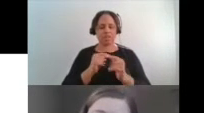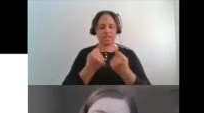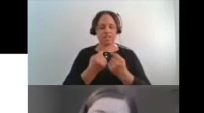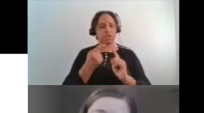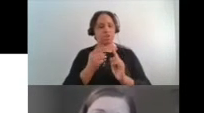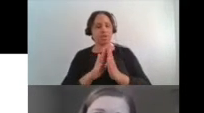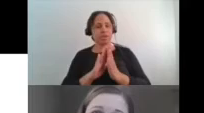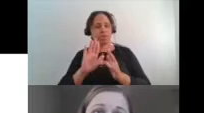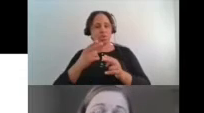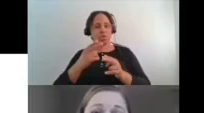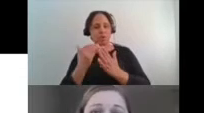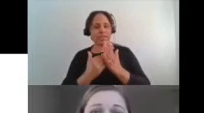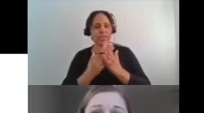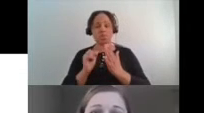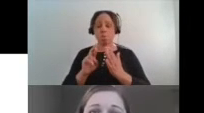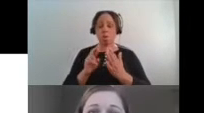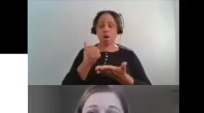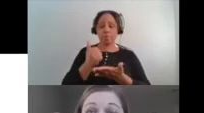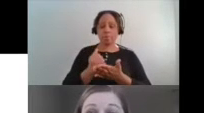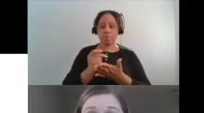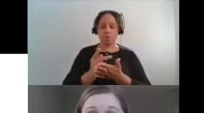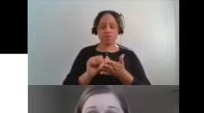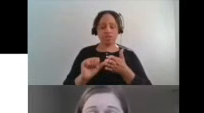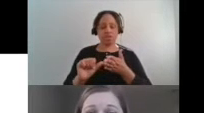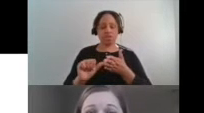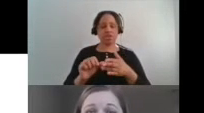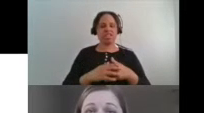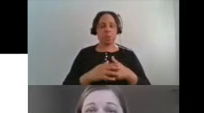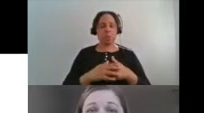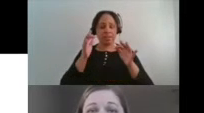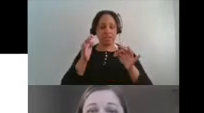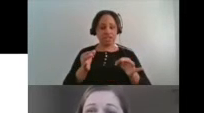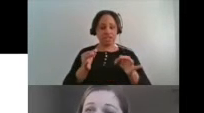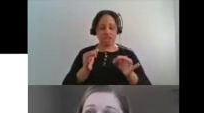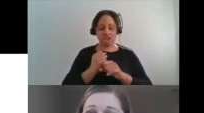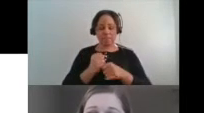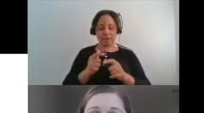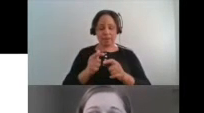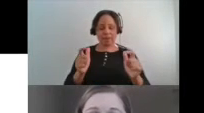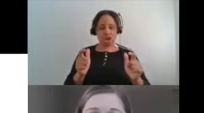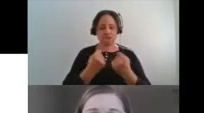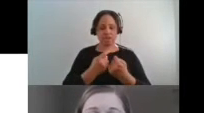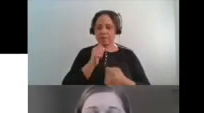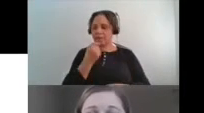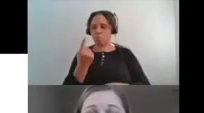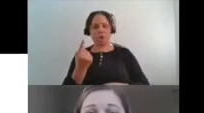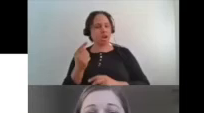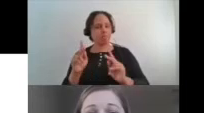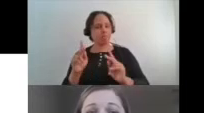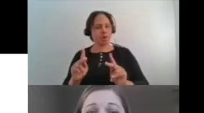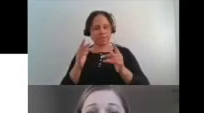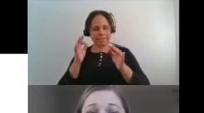approval to schedule surgery. All decisions are made by that larger transplant team. It's never just one person making a decision about your